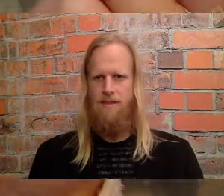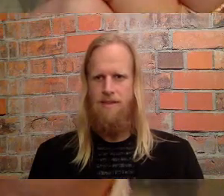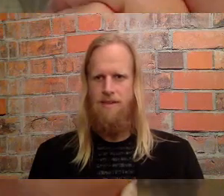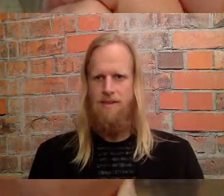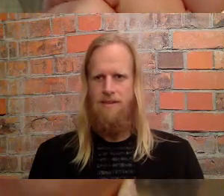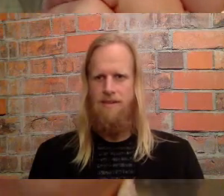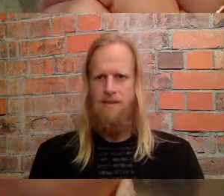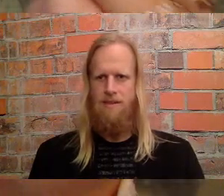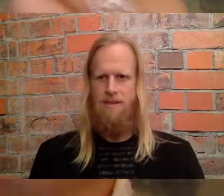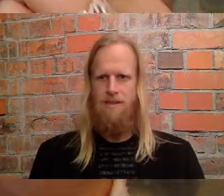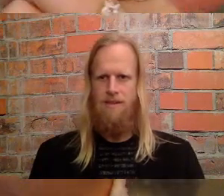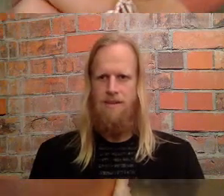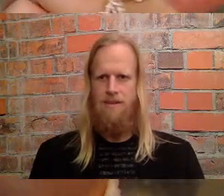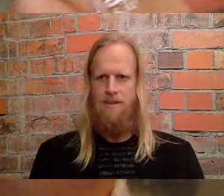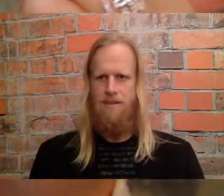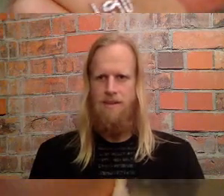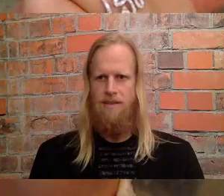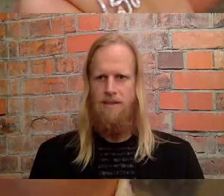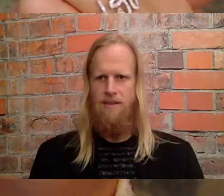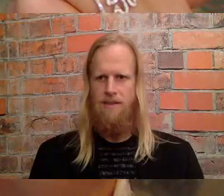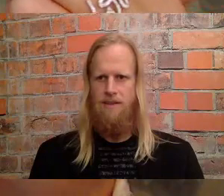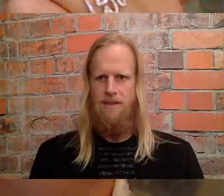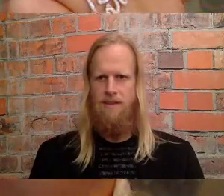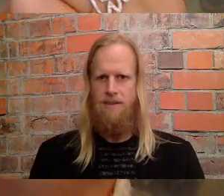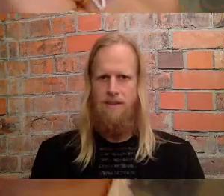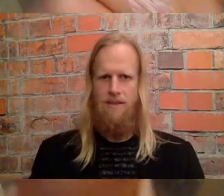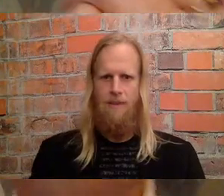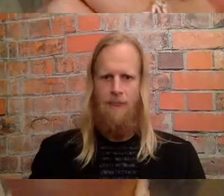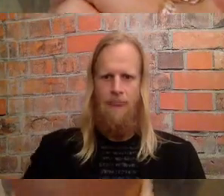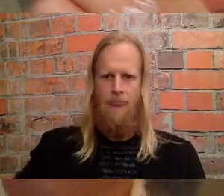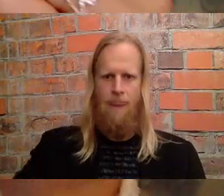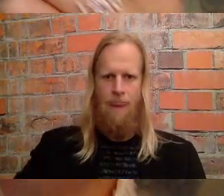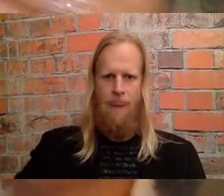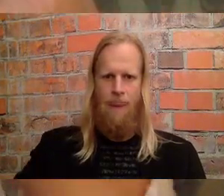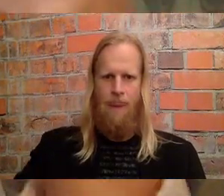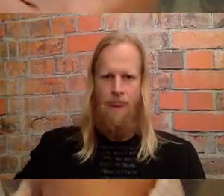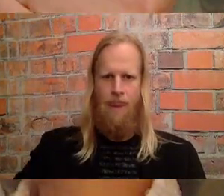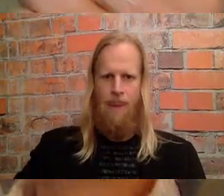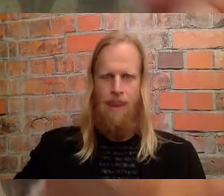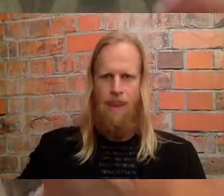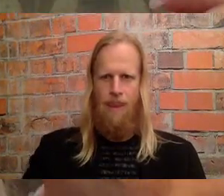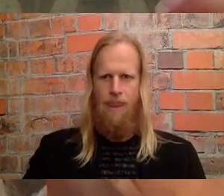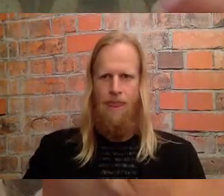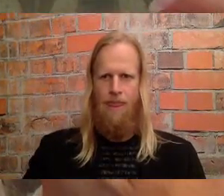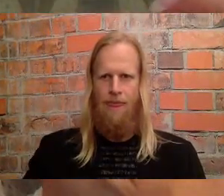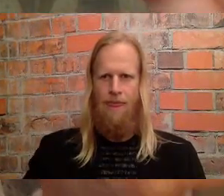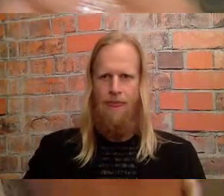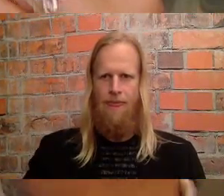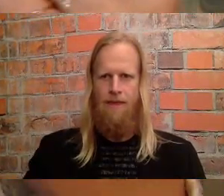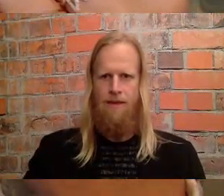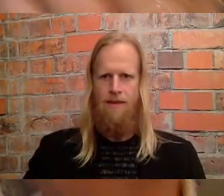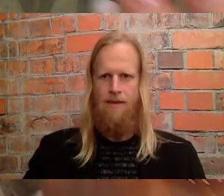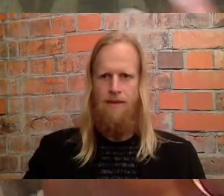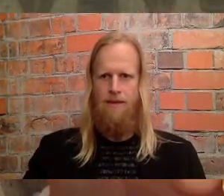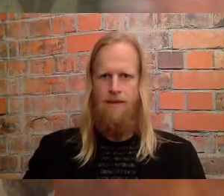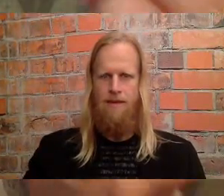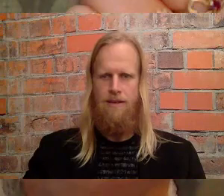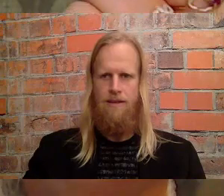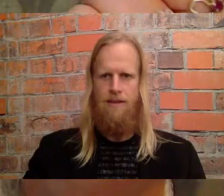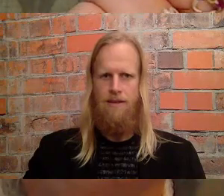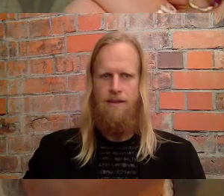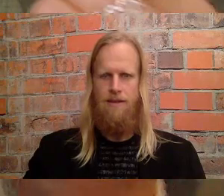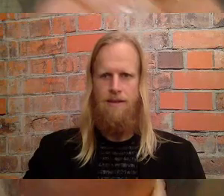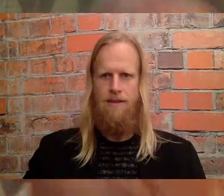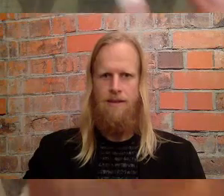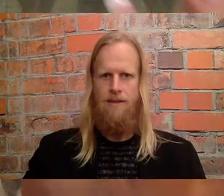true purpose is. Maybe you know your true purpose and you're not doing it, and it's creating you to feel